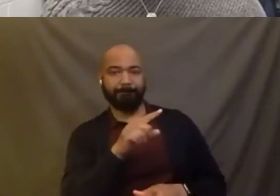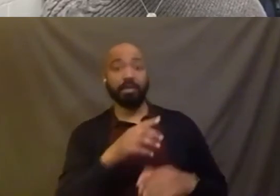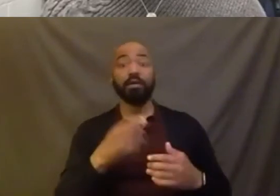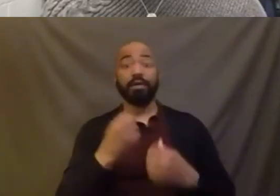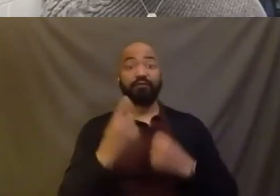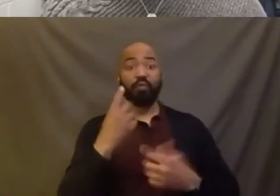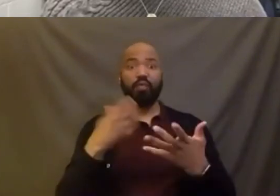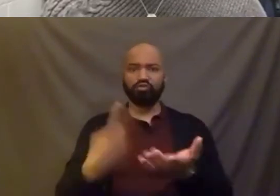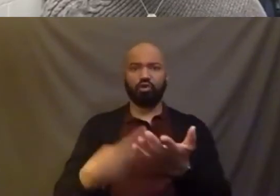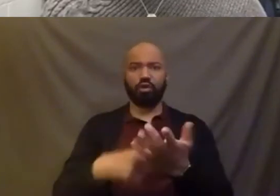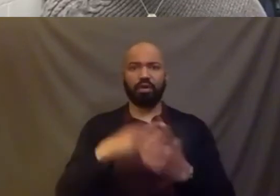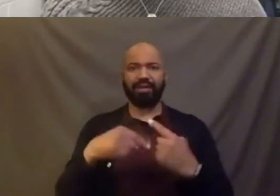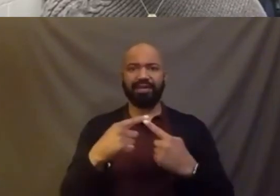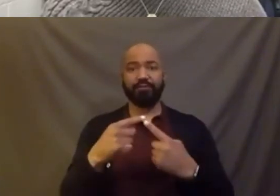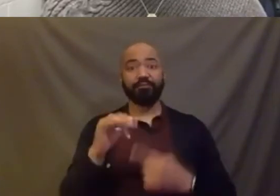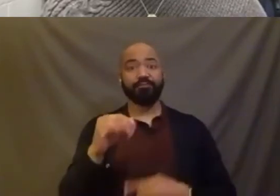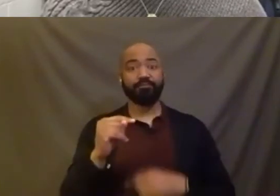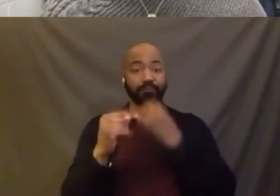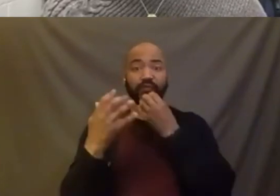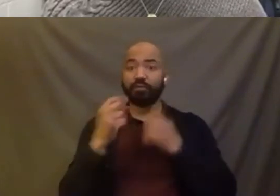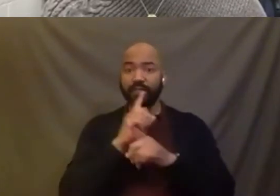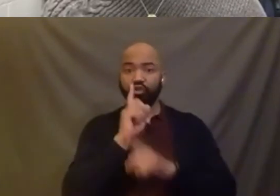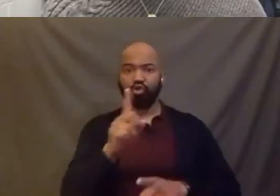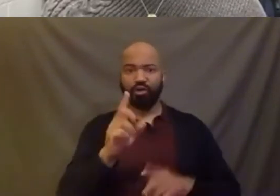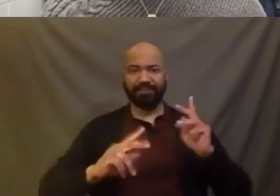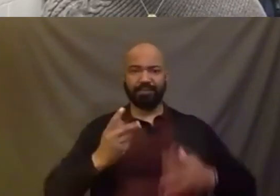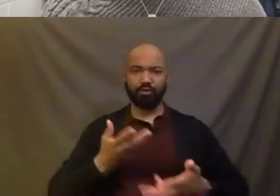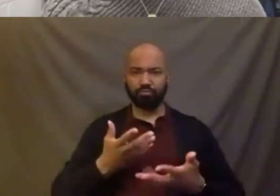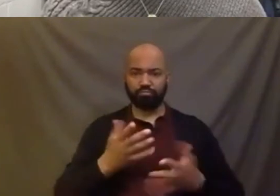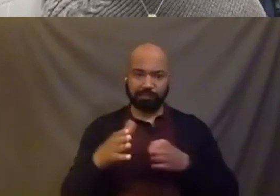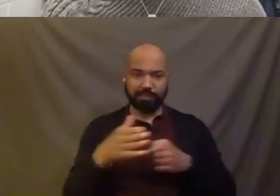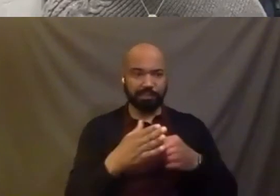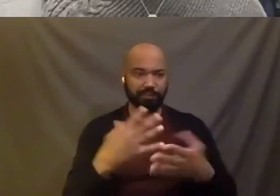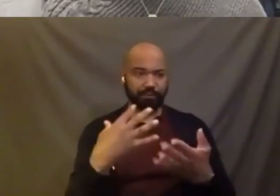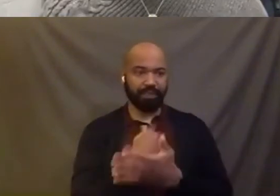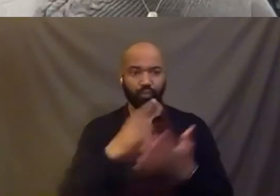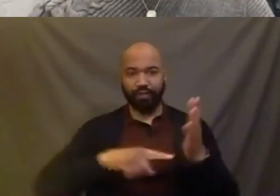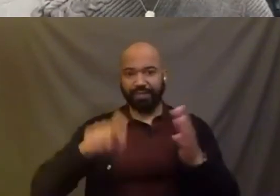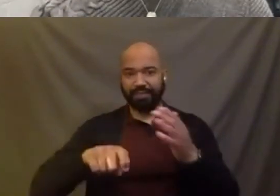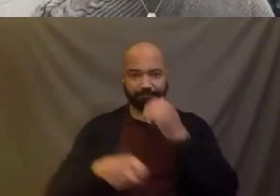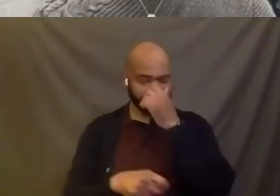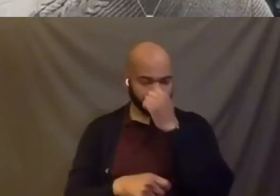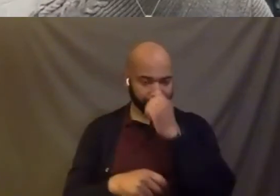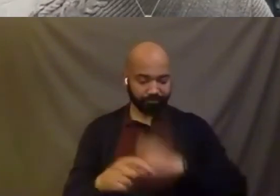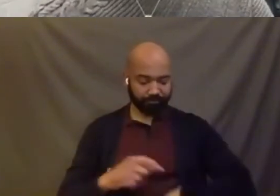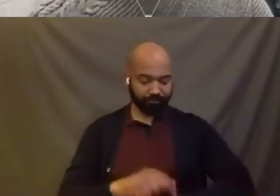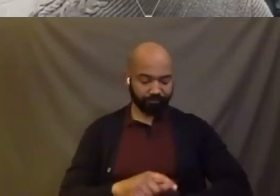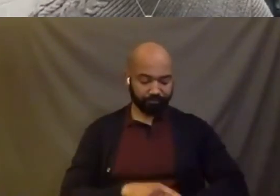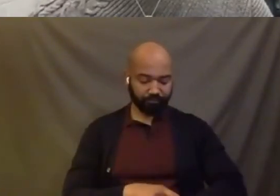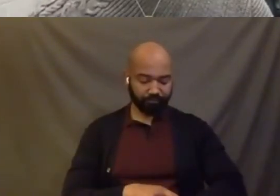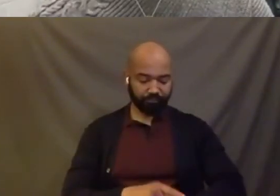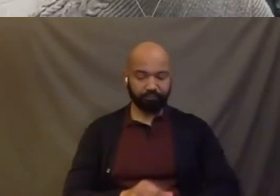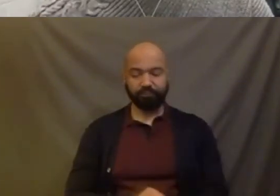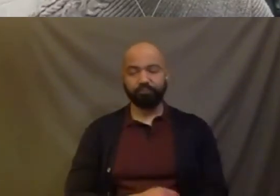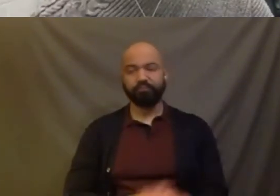about it. We want to encourage people to go in the right direction on this. One of the things that I saw in your slide was that I think it was on